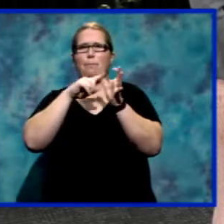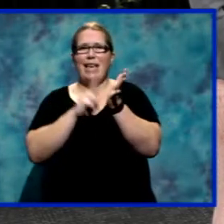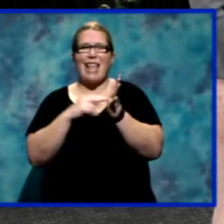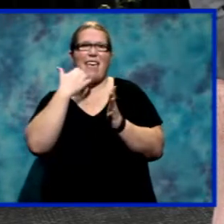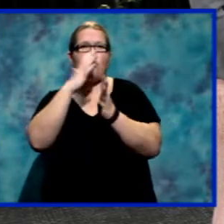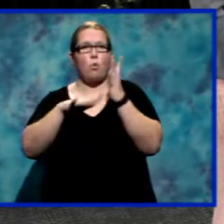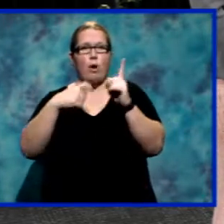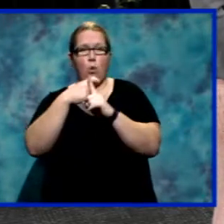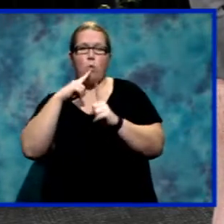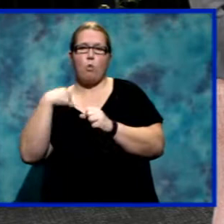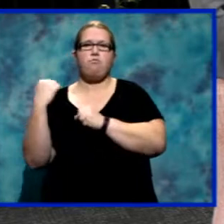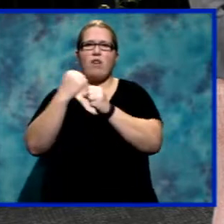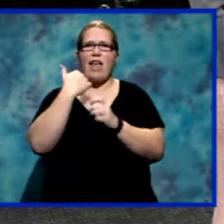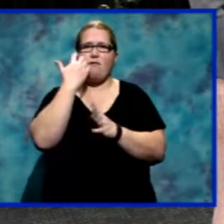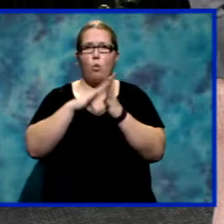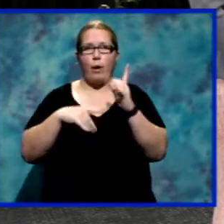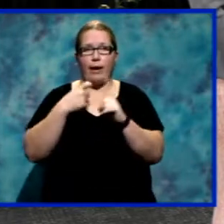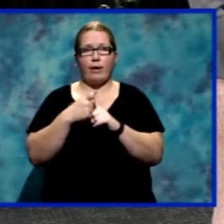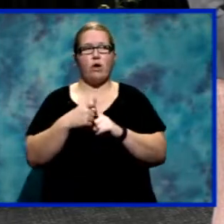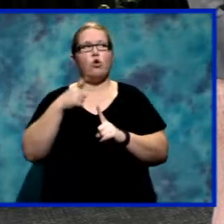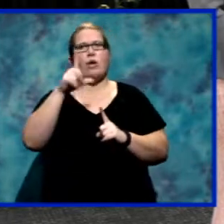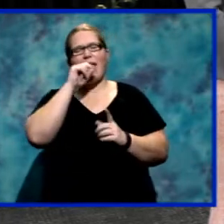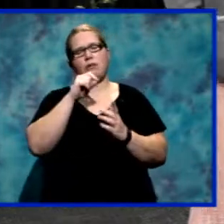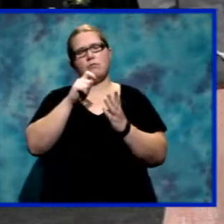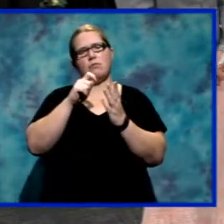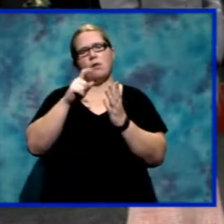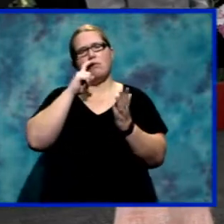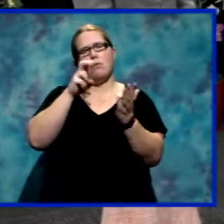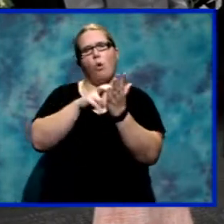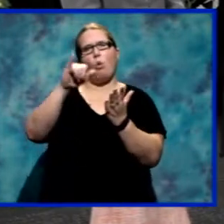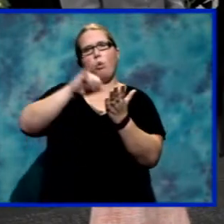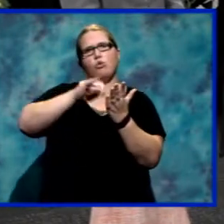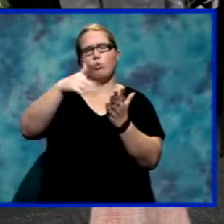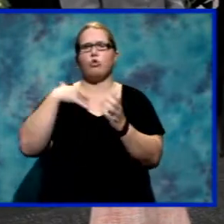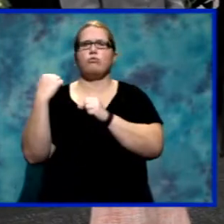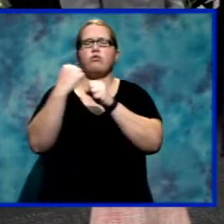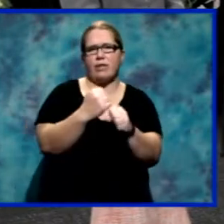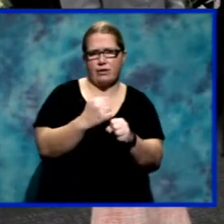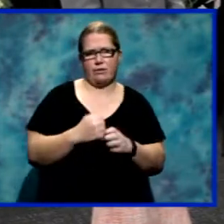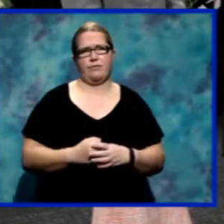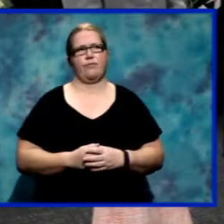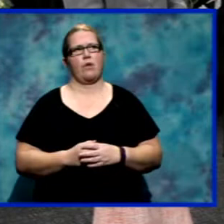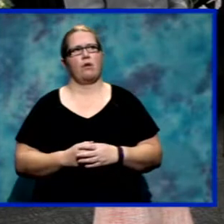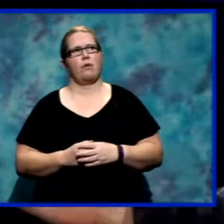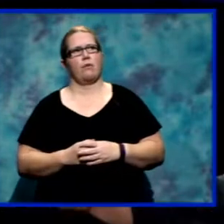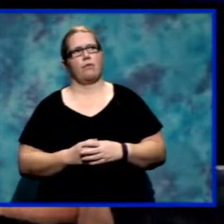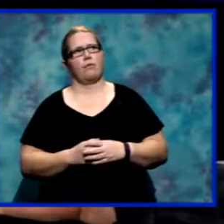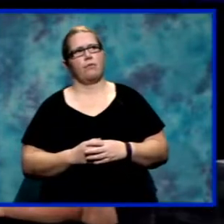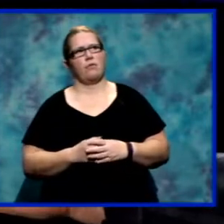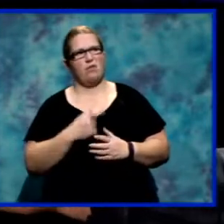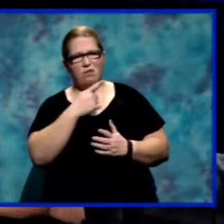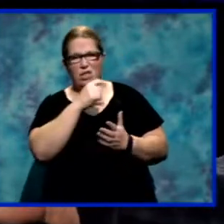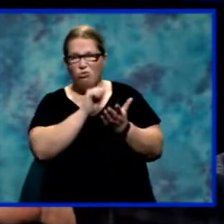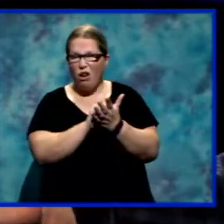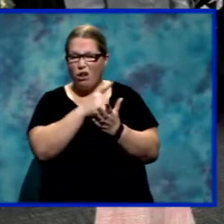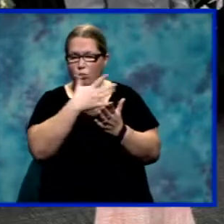week, every Sabbath. And so you can sign up to the different foods. Liska will be there after church. And I just want to, is that it? Do you want